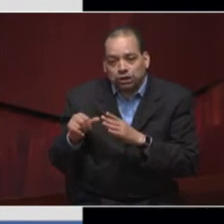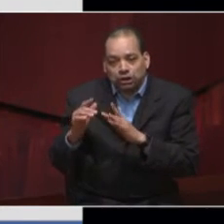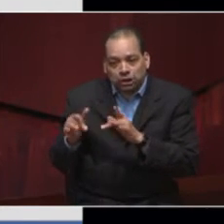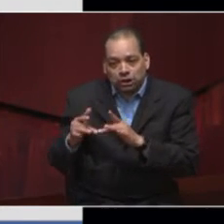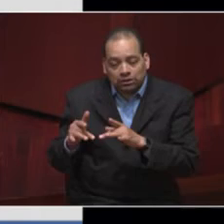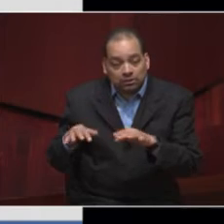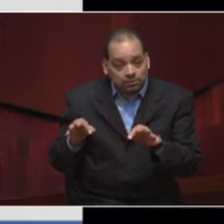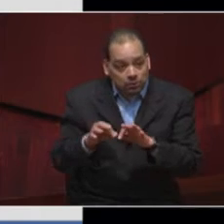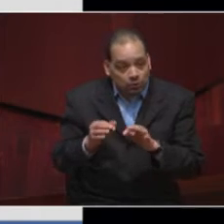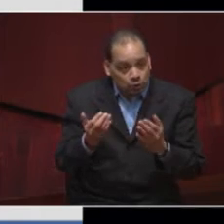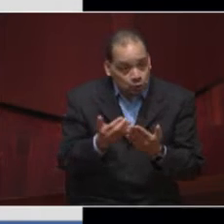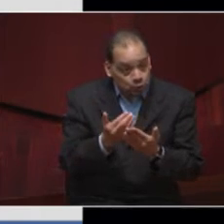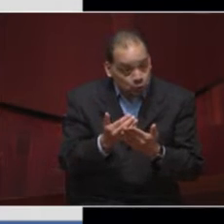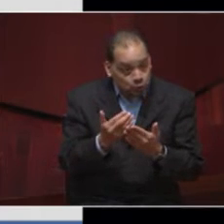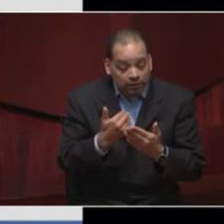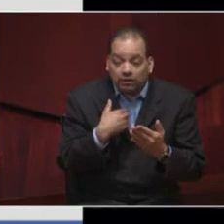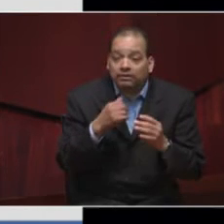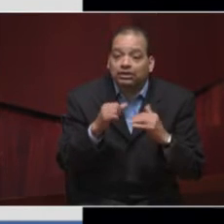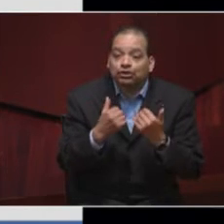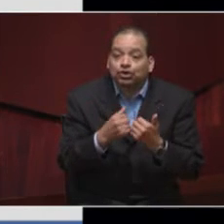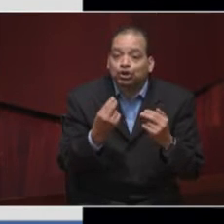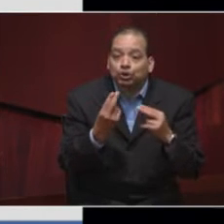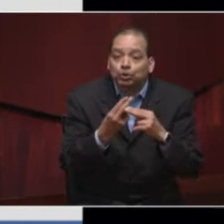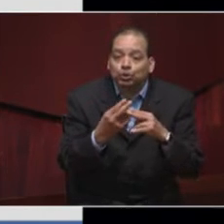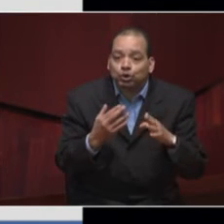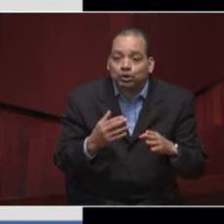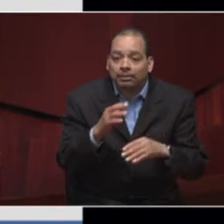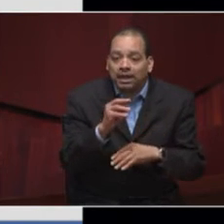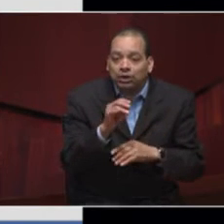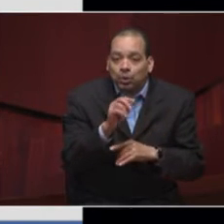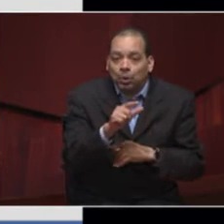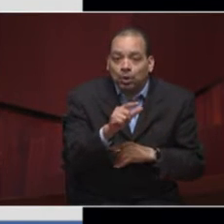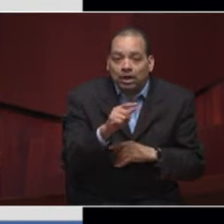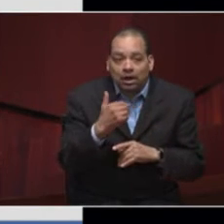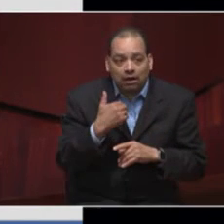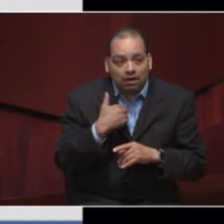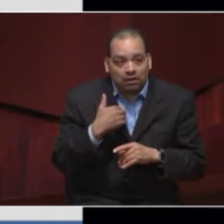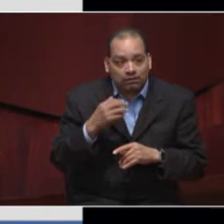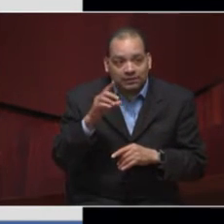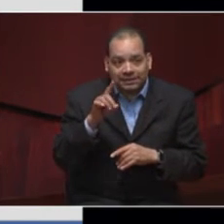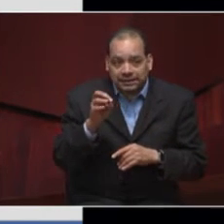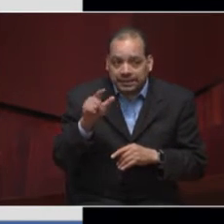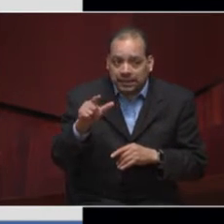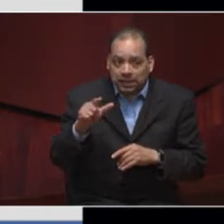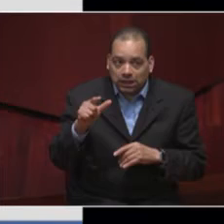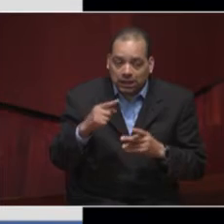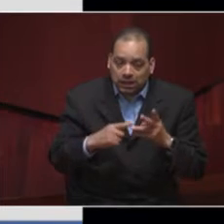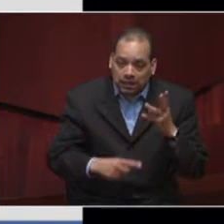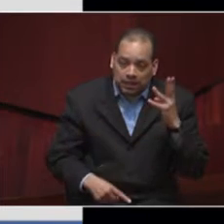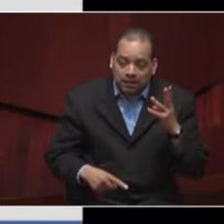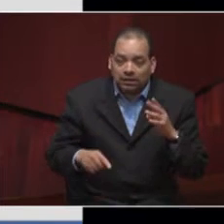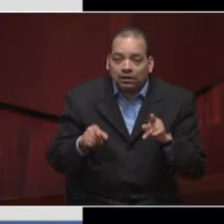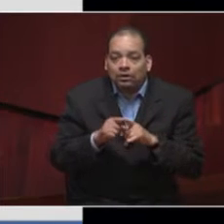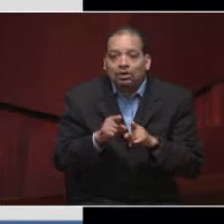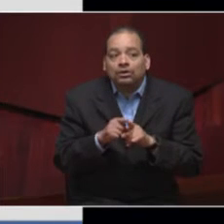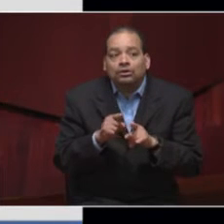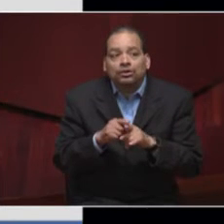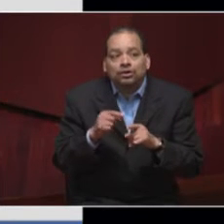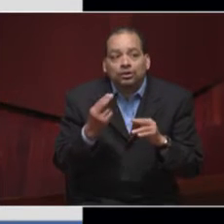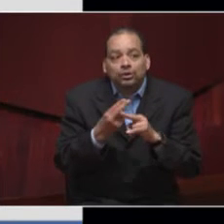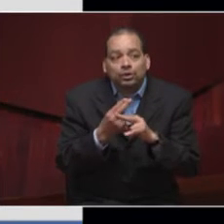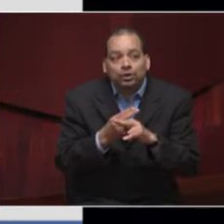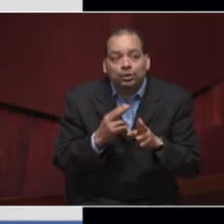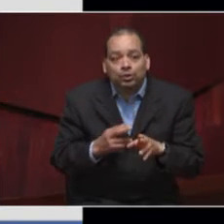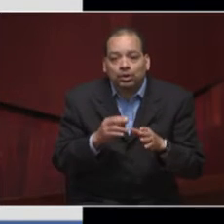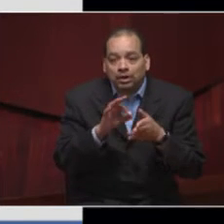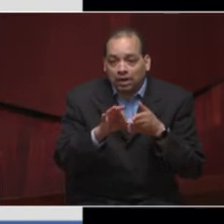manual, which is quite rich with information and detail, and the user account guide, the